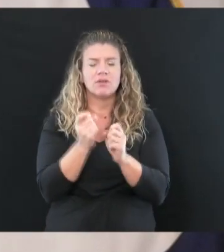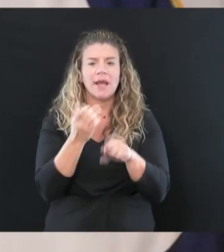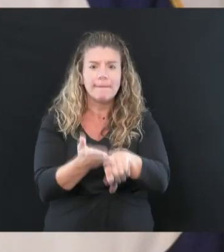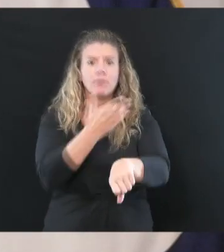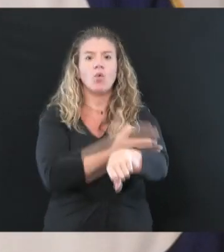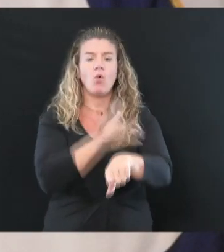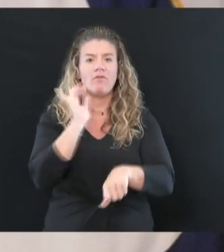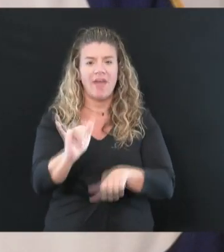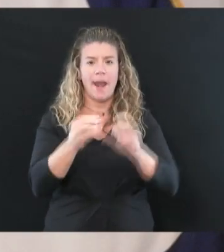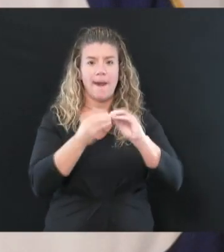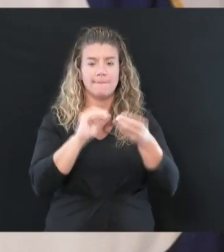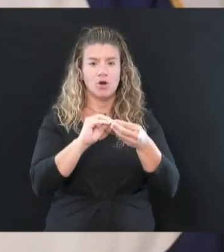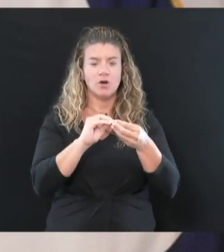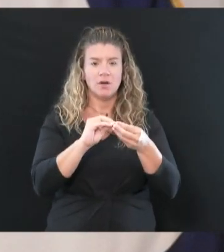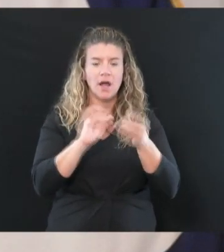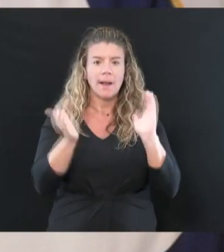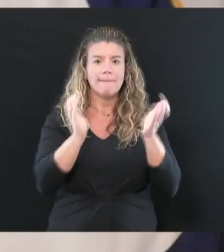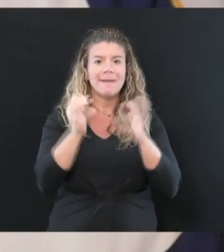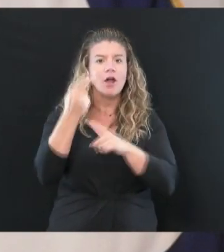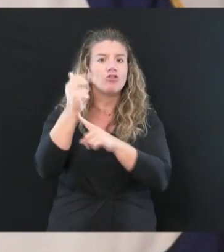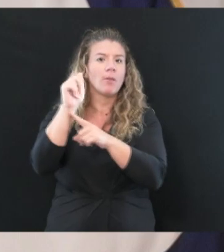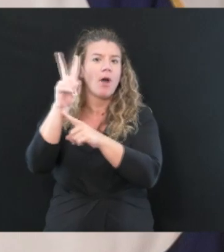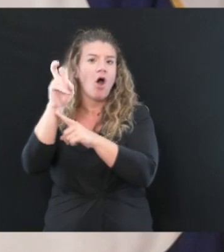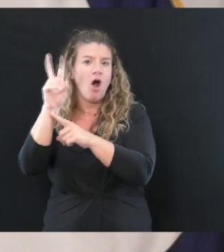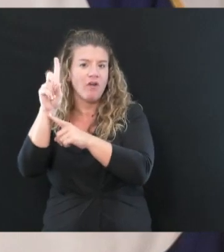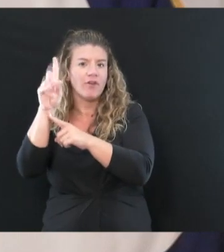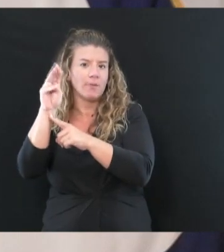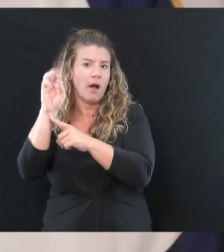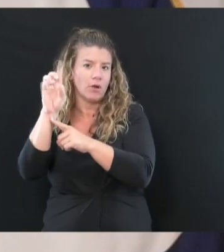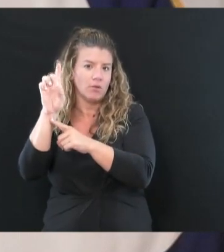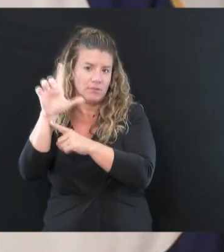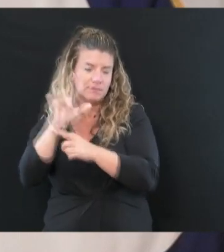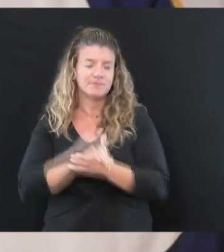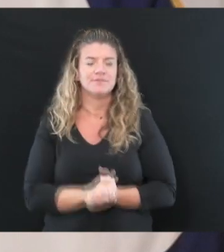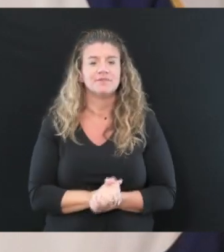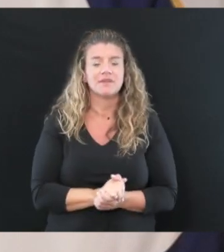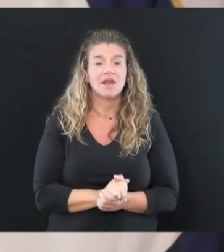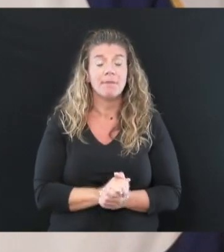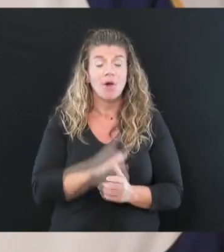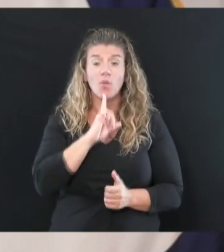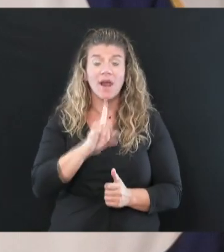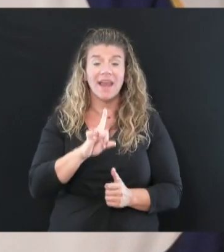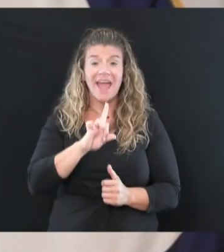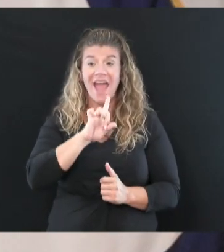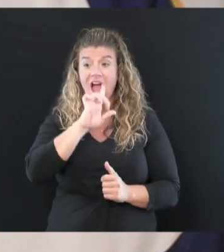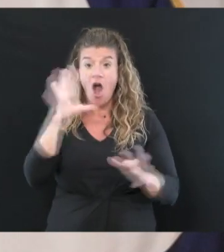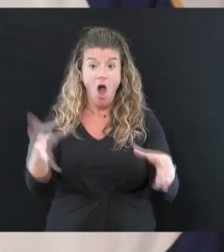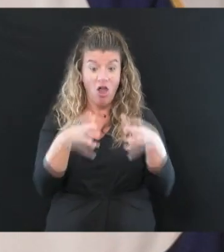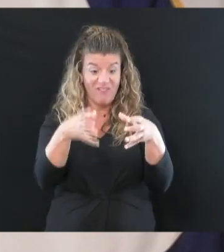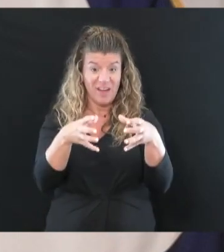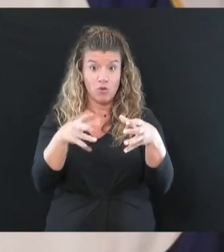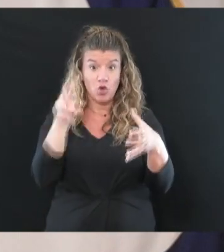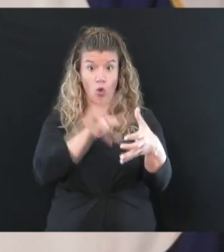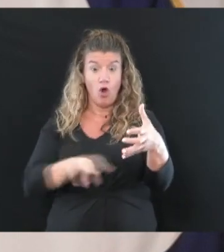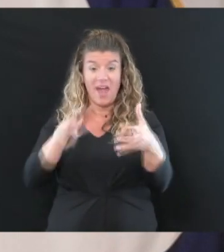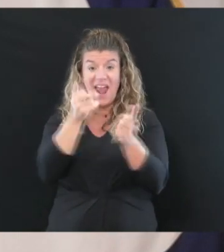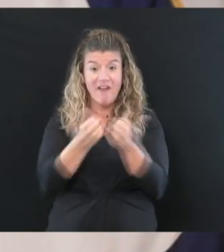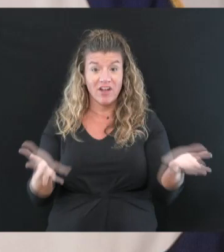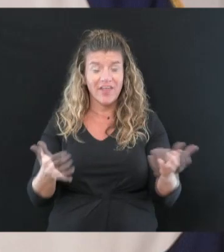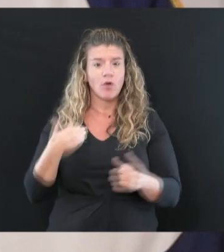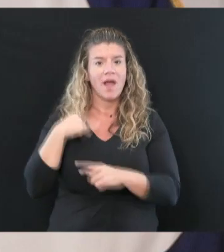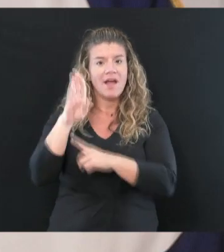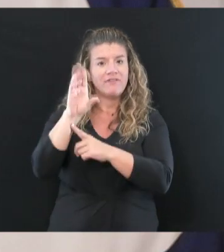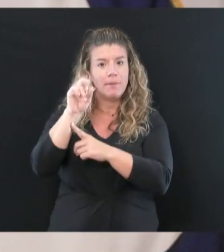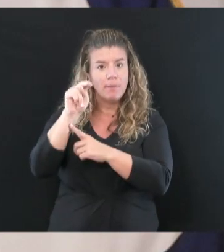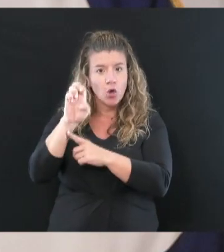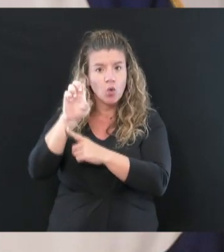better than the Harvard model that's out there right now. But the net of the whole thing is right now we've got Boone,